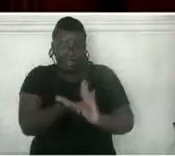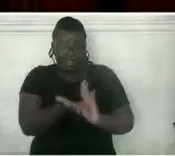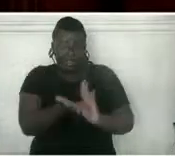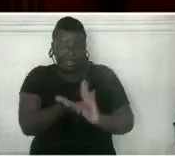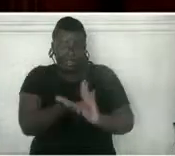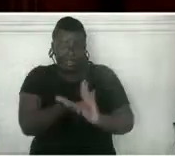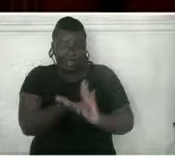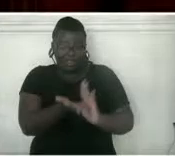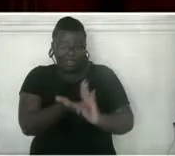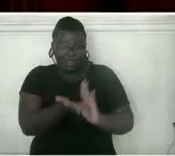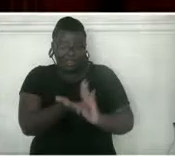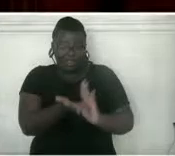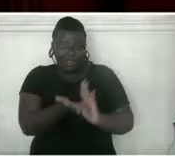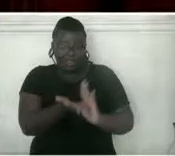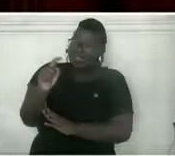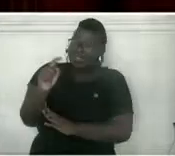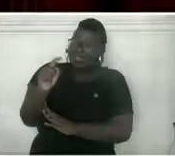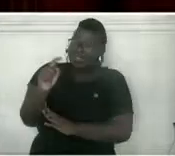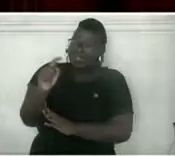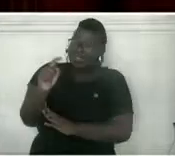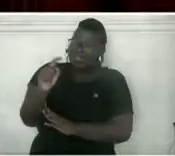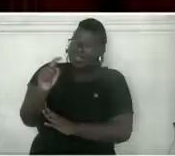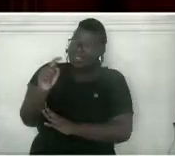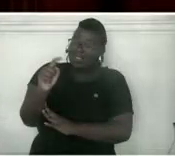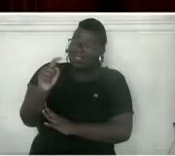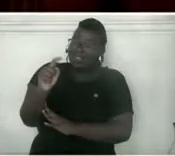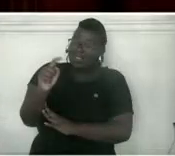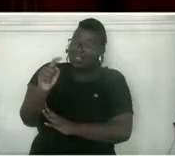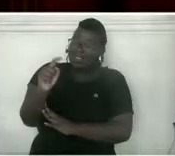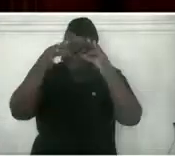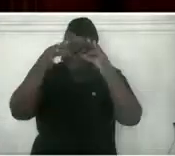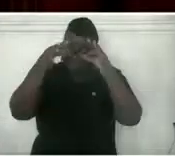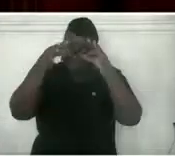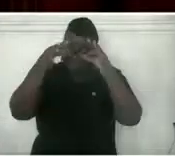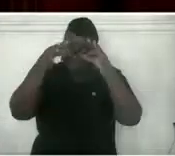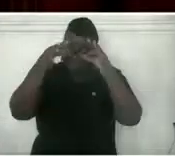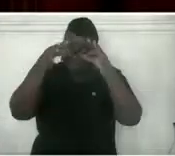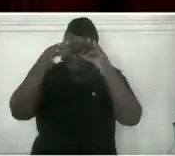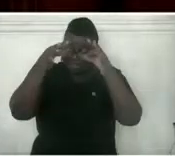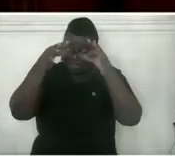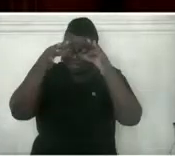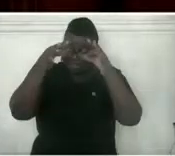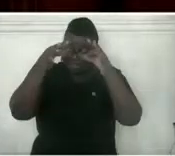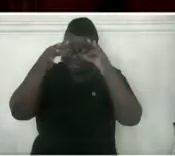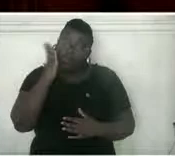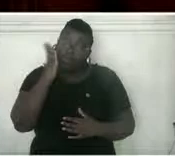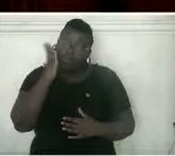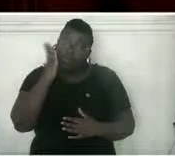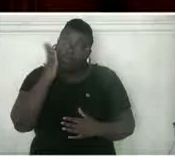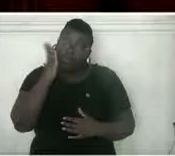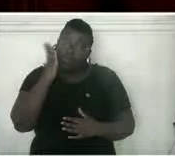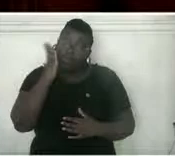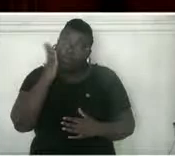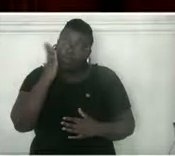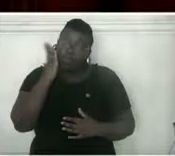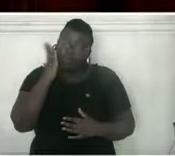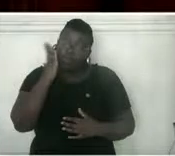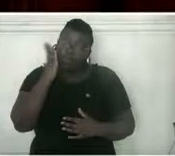of Isitebe. And this decision was taken in February this year. Phase 2 will deal